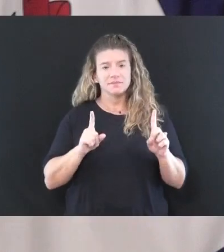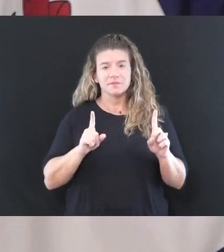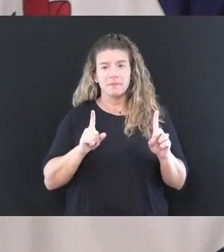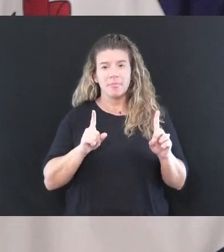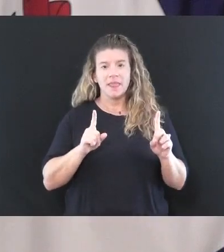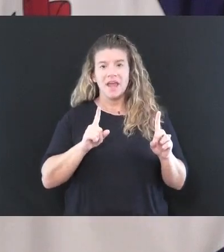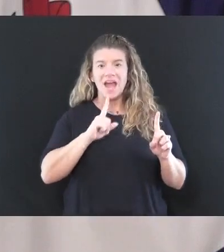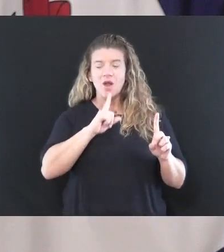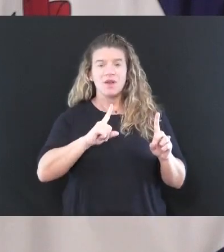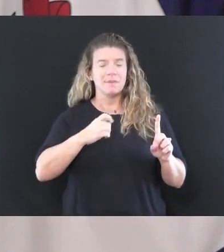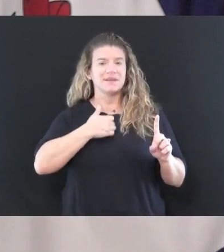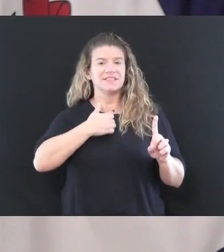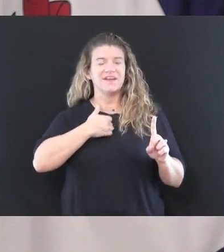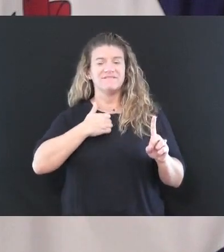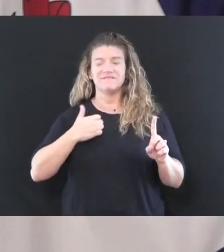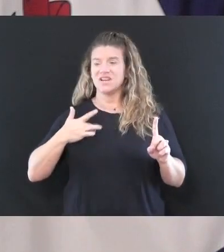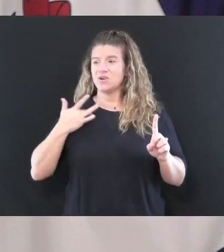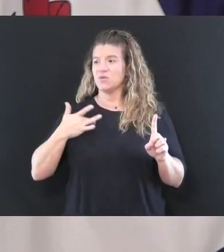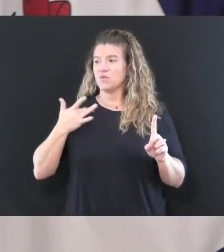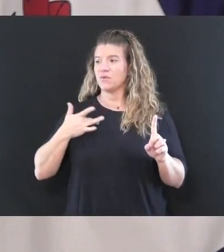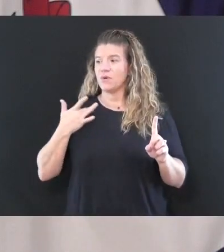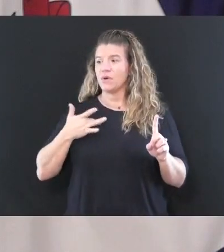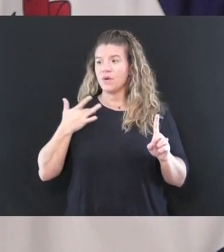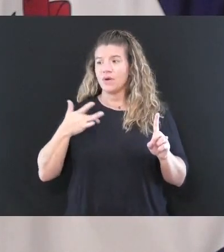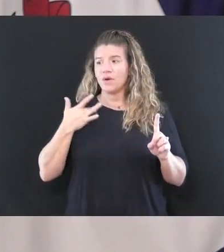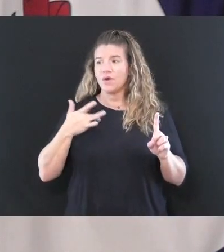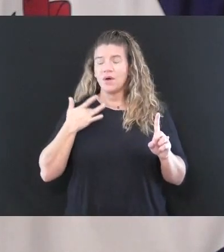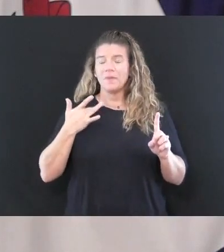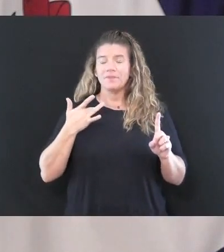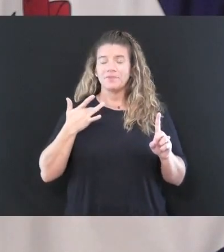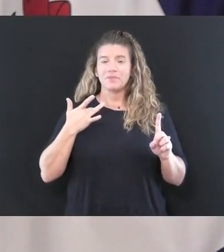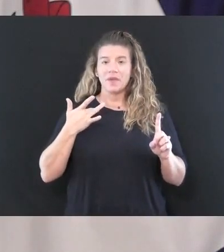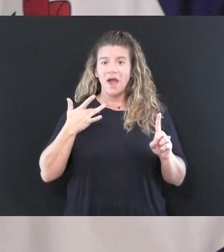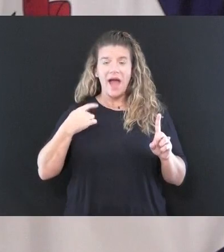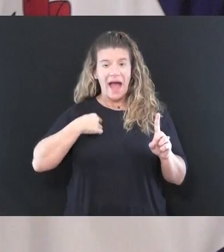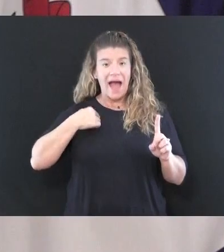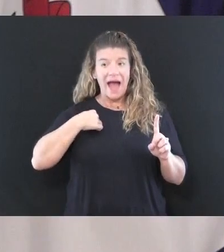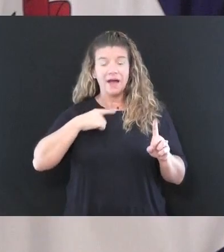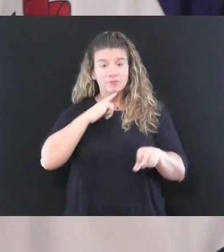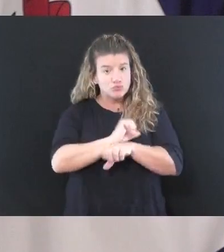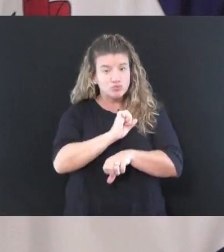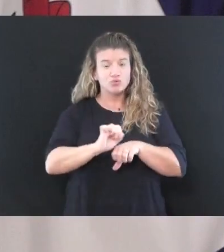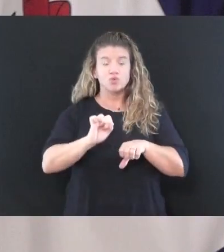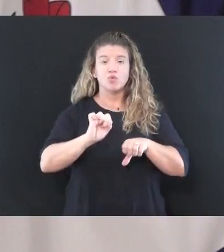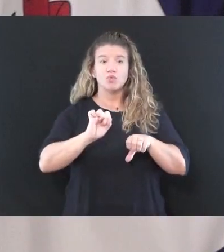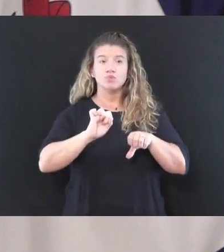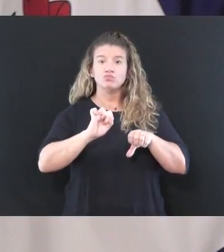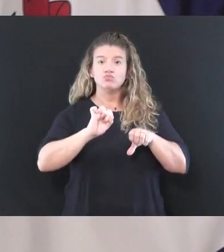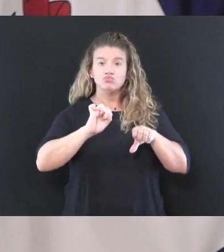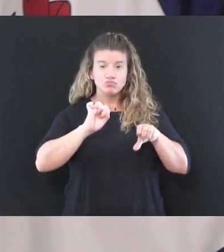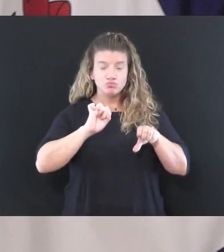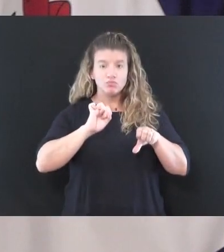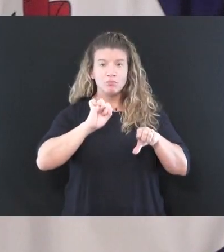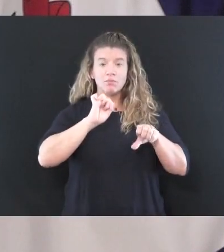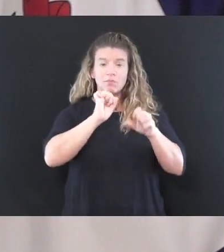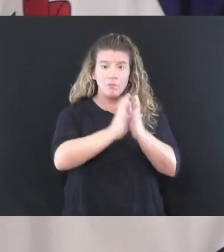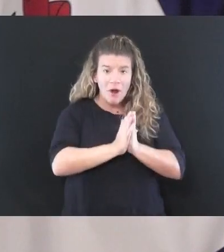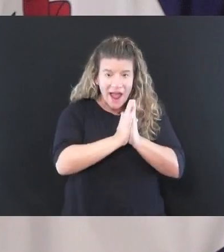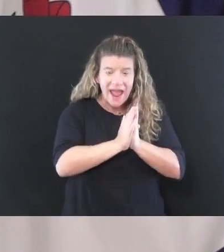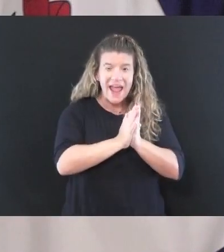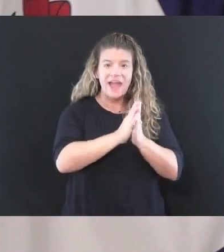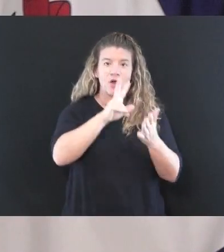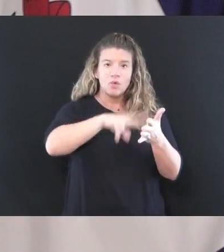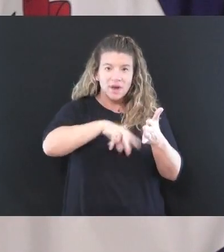just think, so much, I do. I read a chapter in the Bible every night,